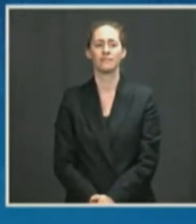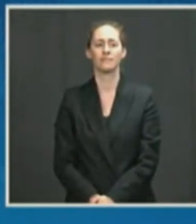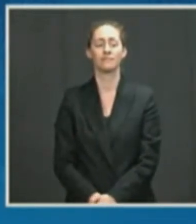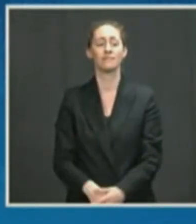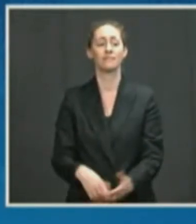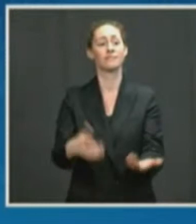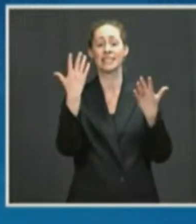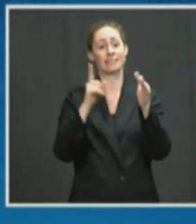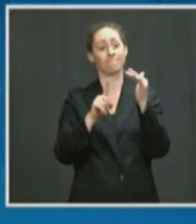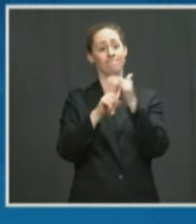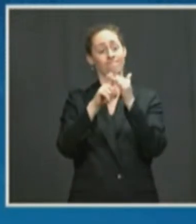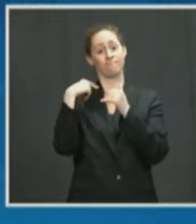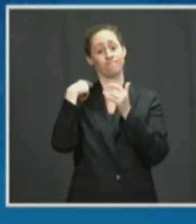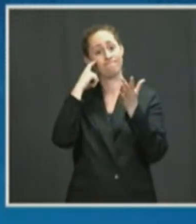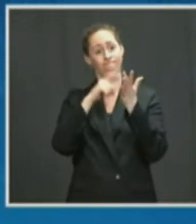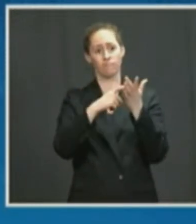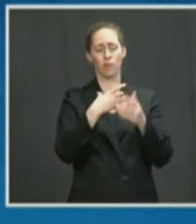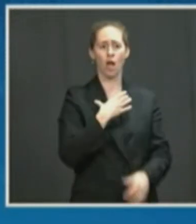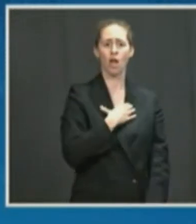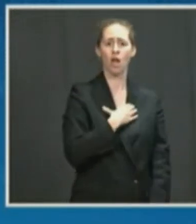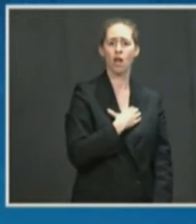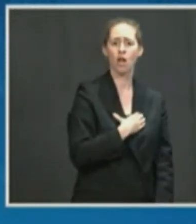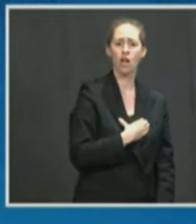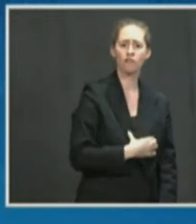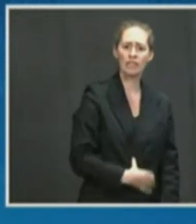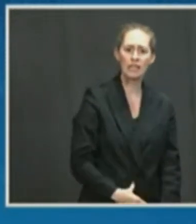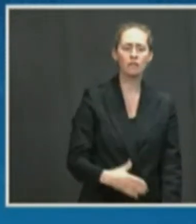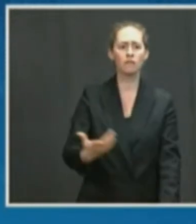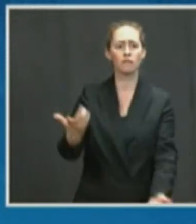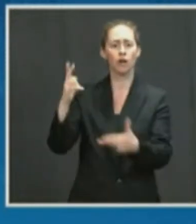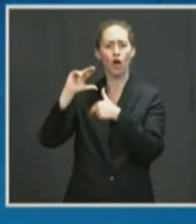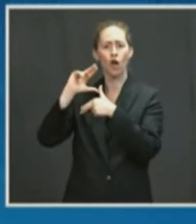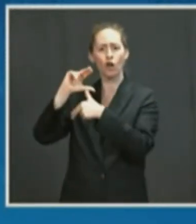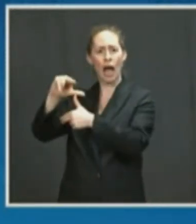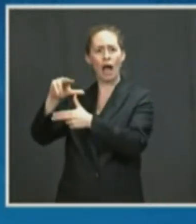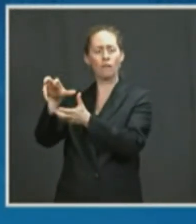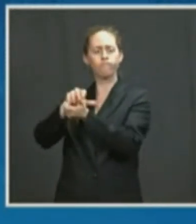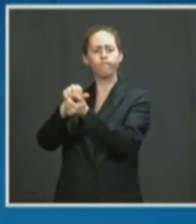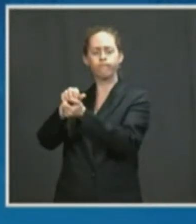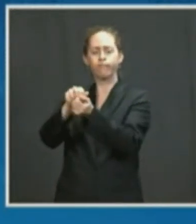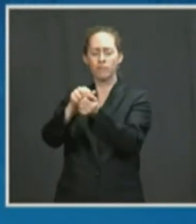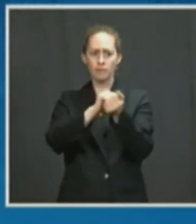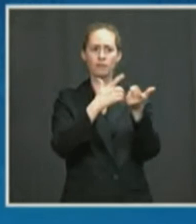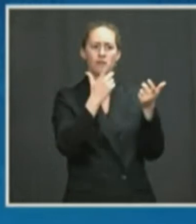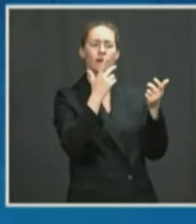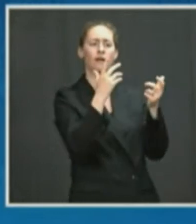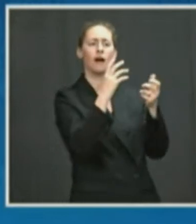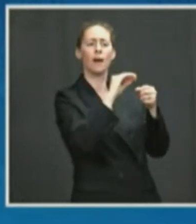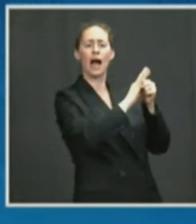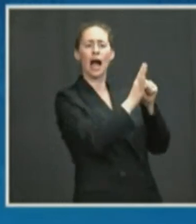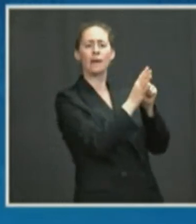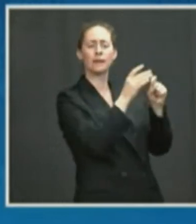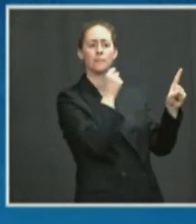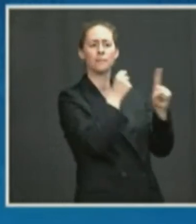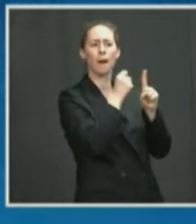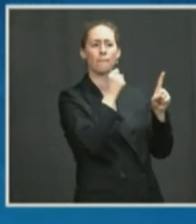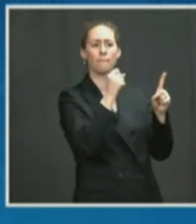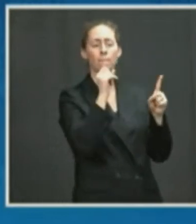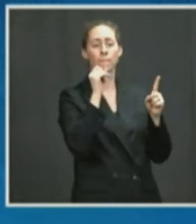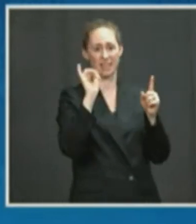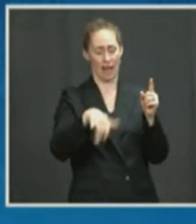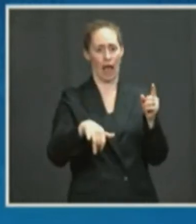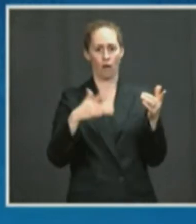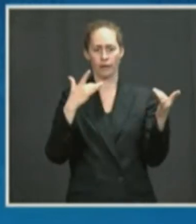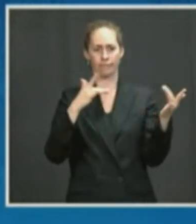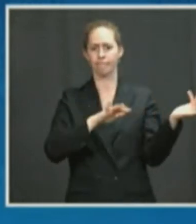pandemic, and what these acute factors have caused in terms of the reason for the migration